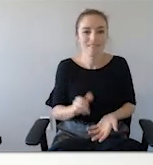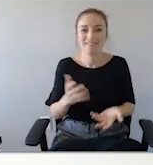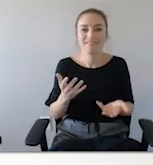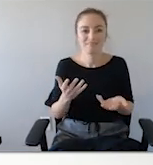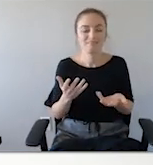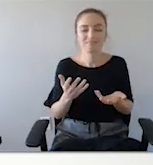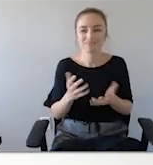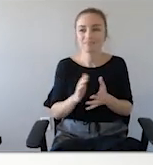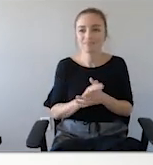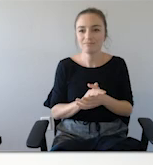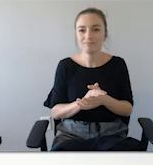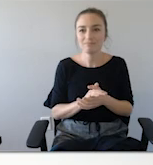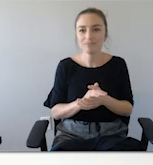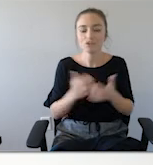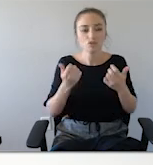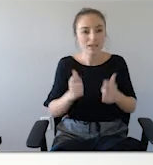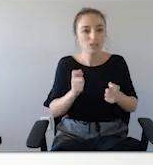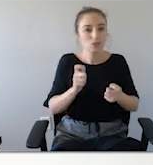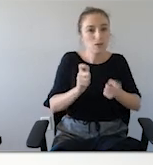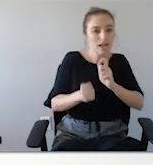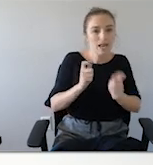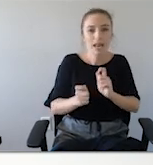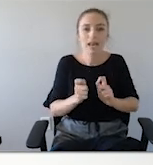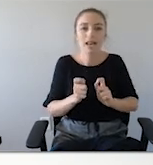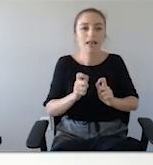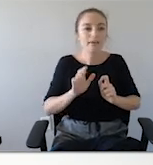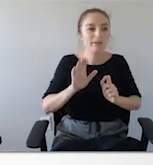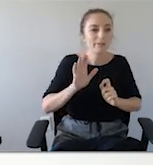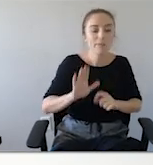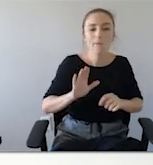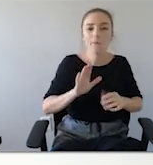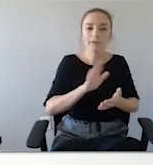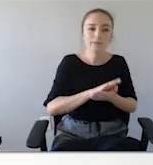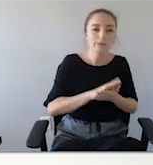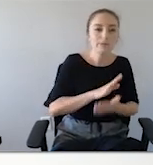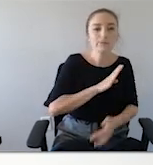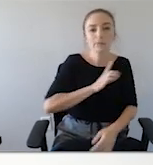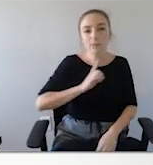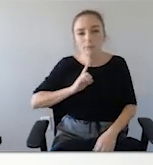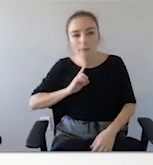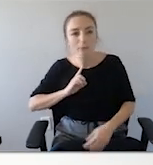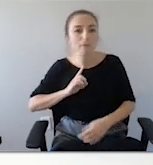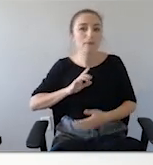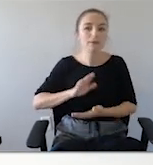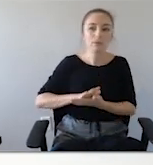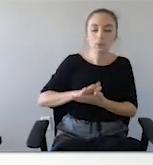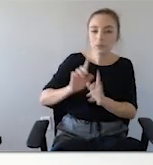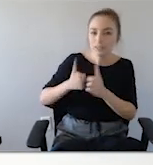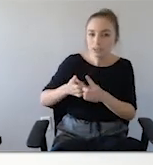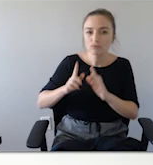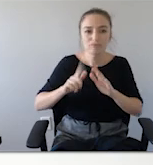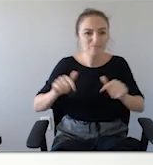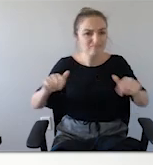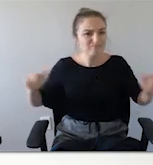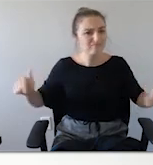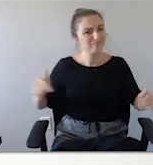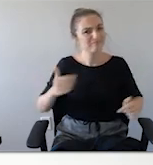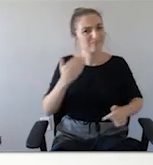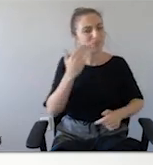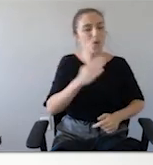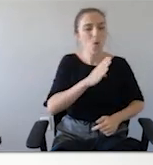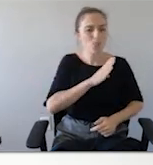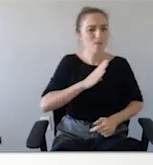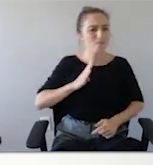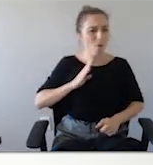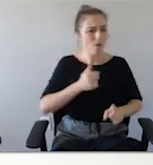board, they're elected, which means they're supposed to represent you. If they are not doing